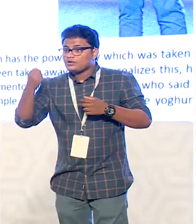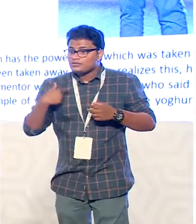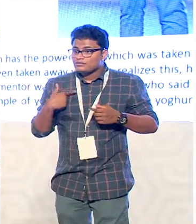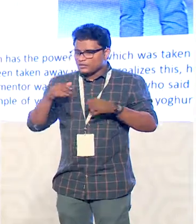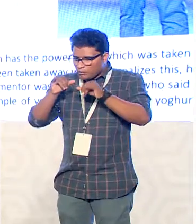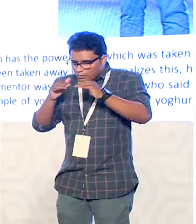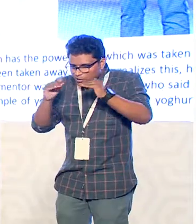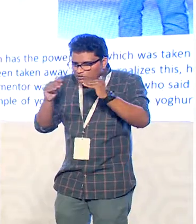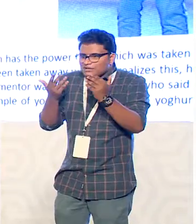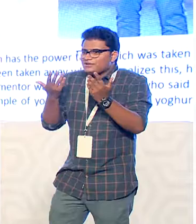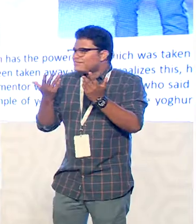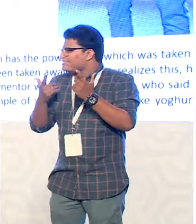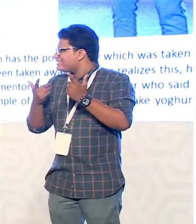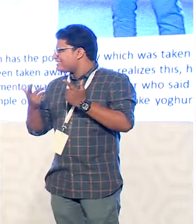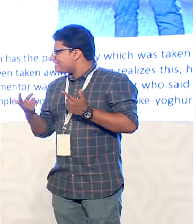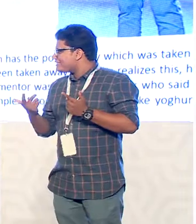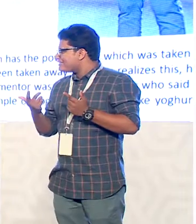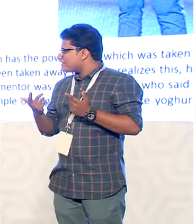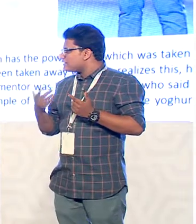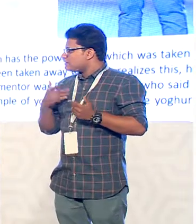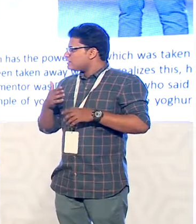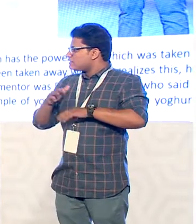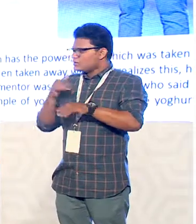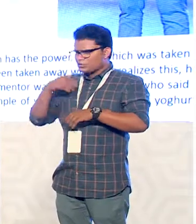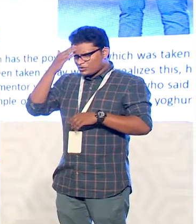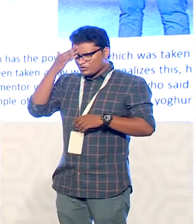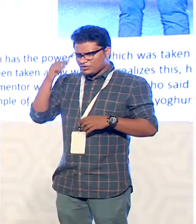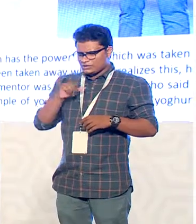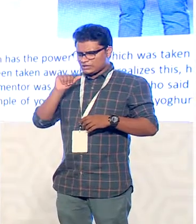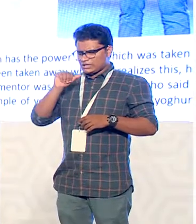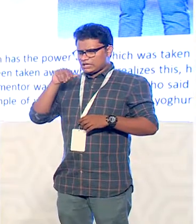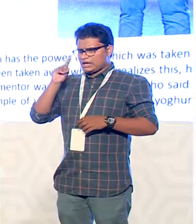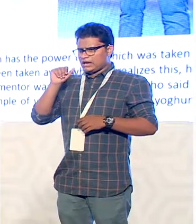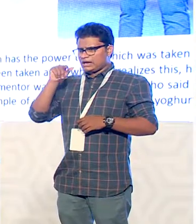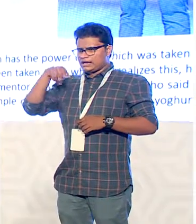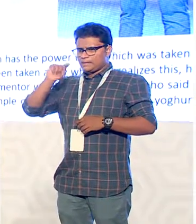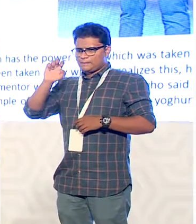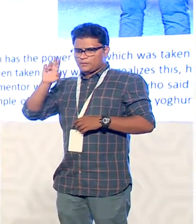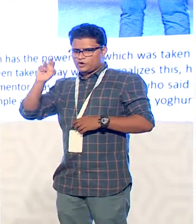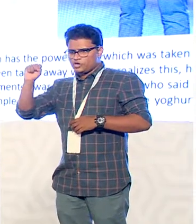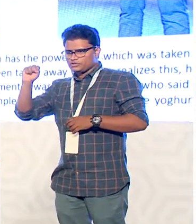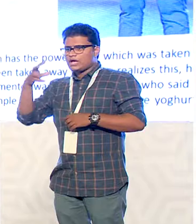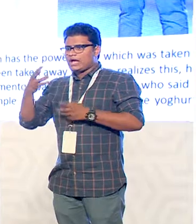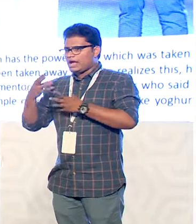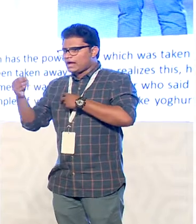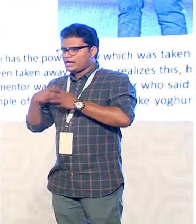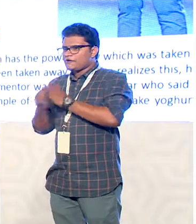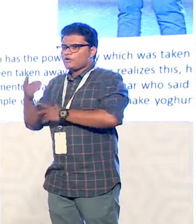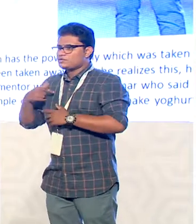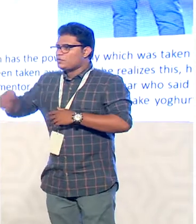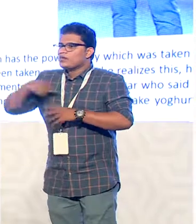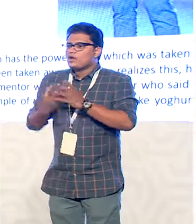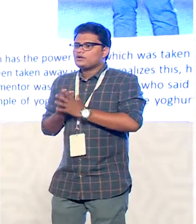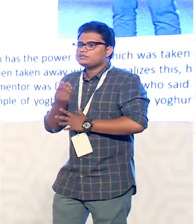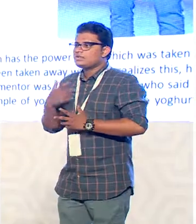proportion of what Devendra Bhai used to call it adapters and evolvers. So all of us here are the evolvers, and